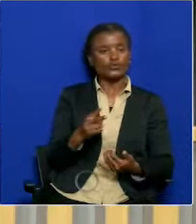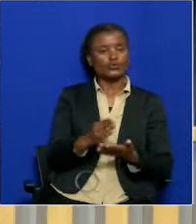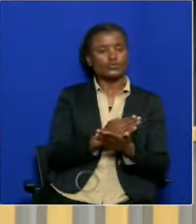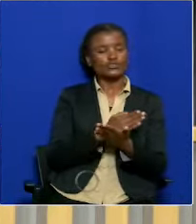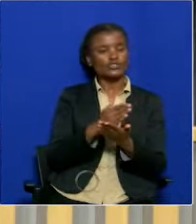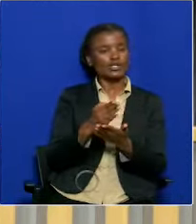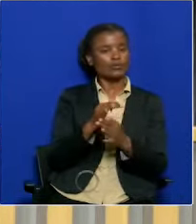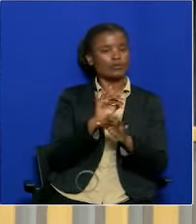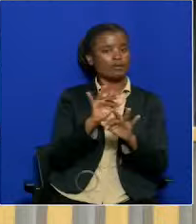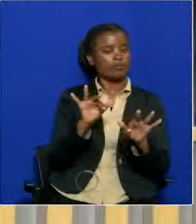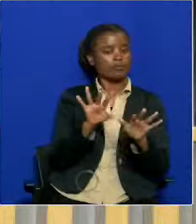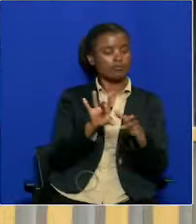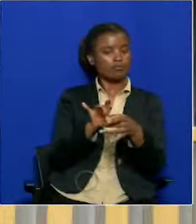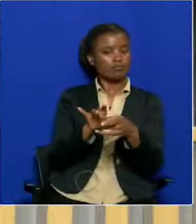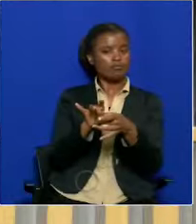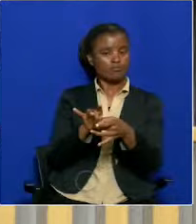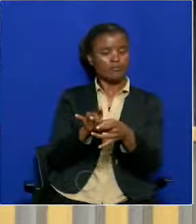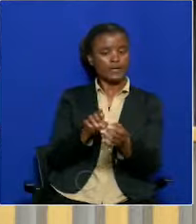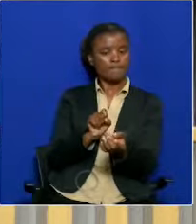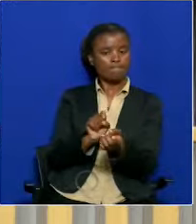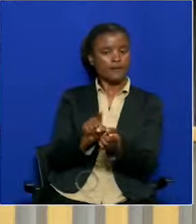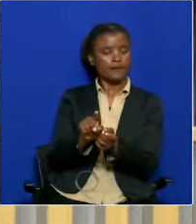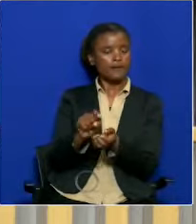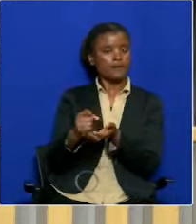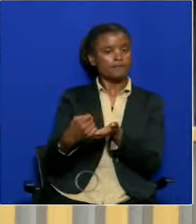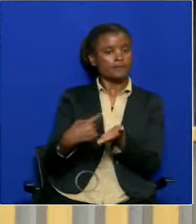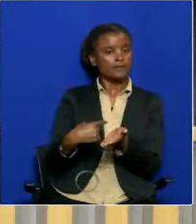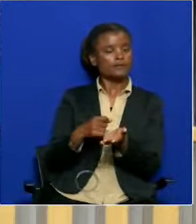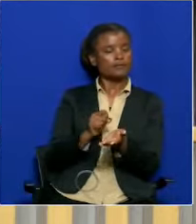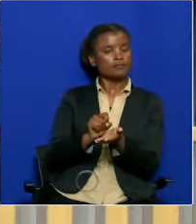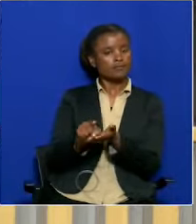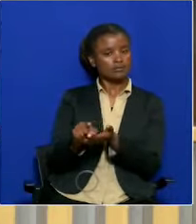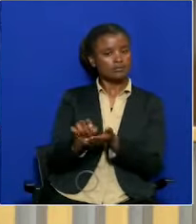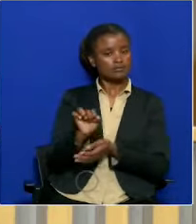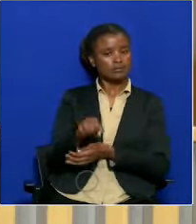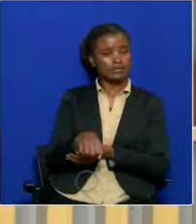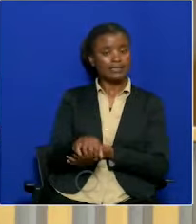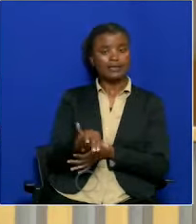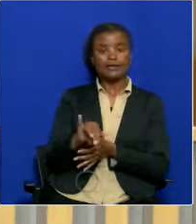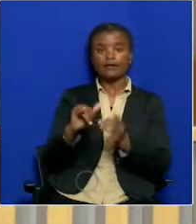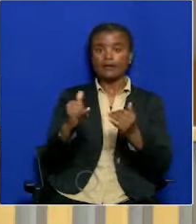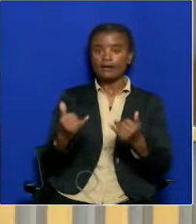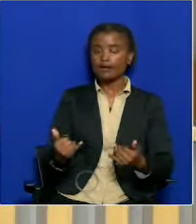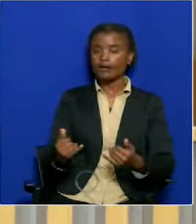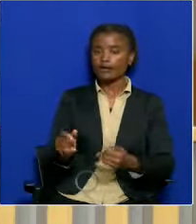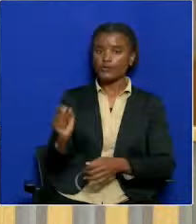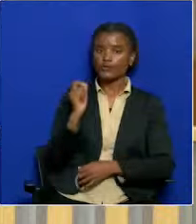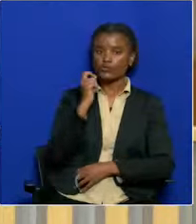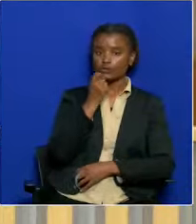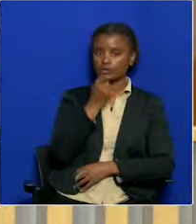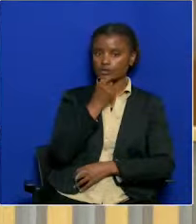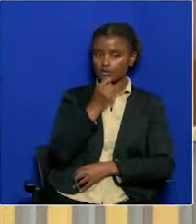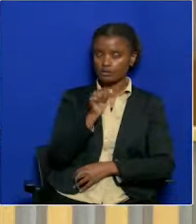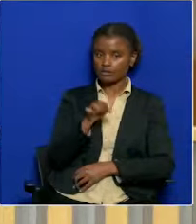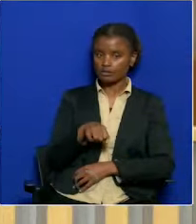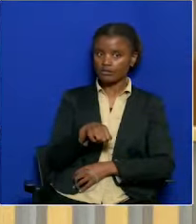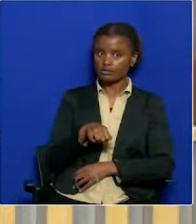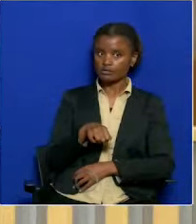you. Now, for you to say that, yes, I did become aware of